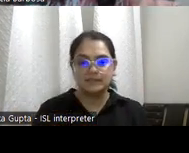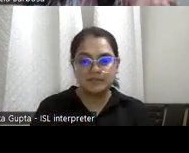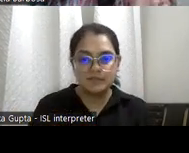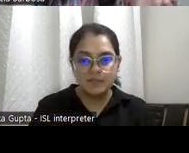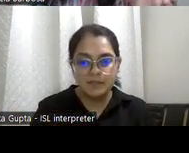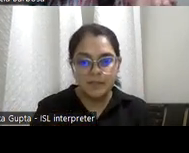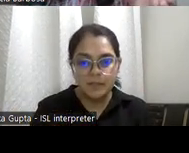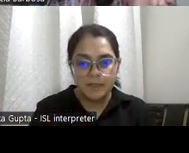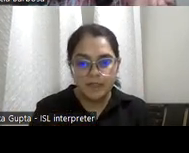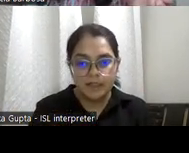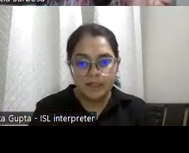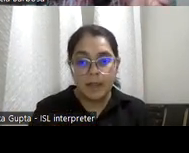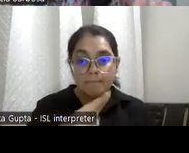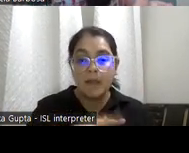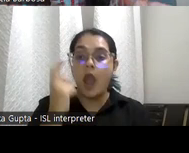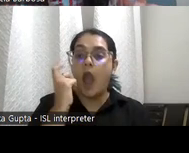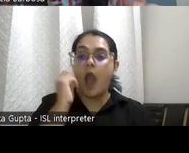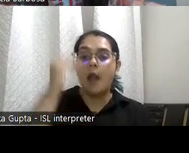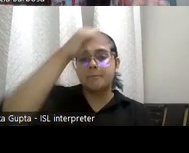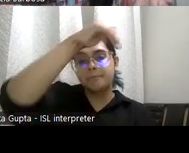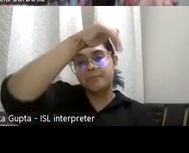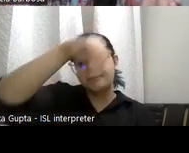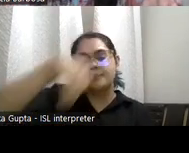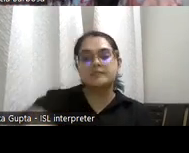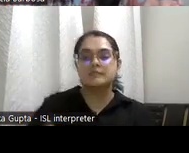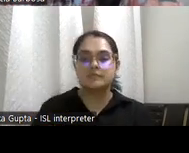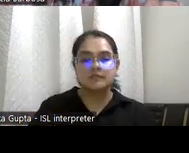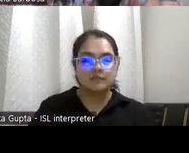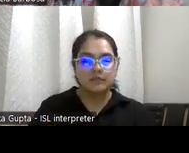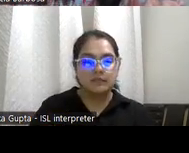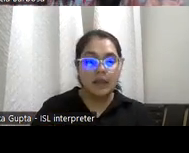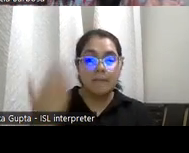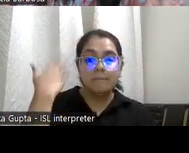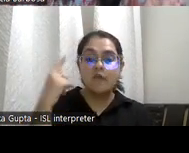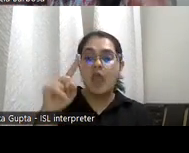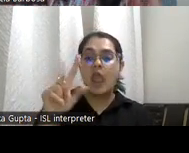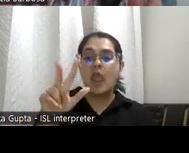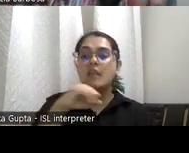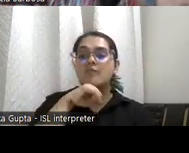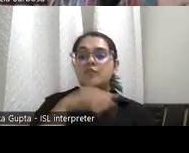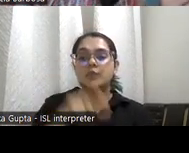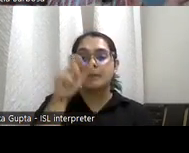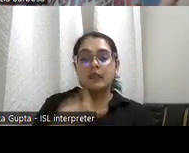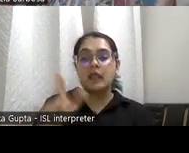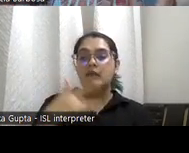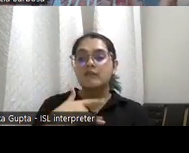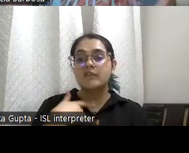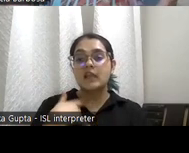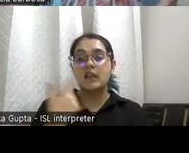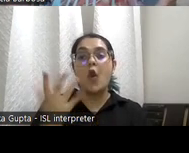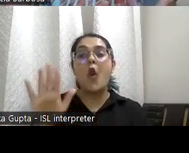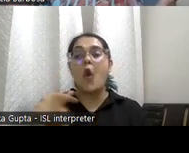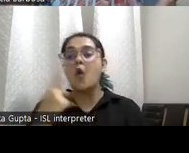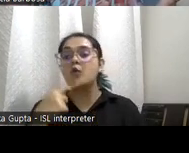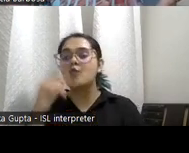men go down in empathy. And the study started at 18 years old. Imagine a 60 years